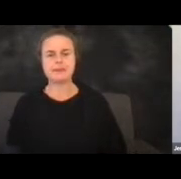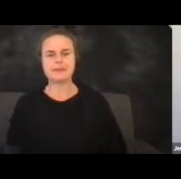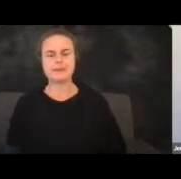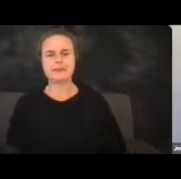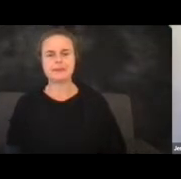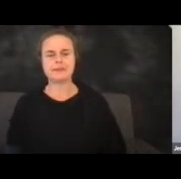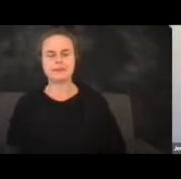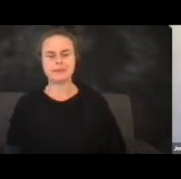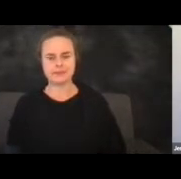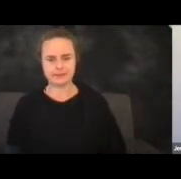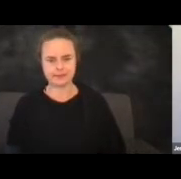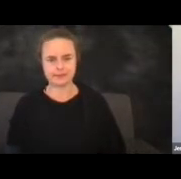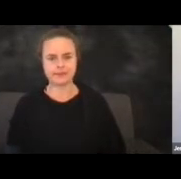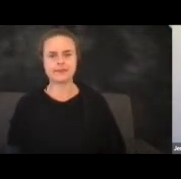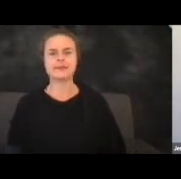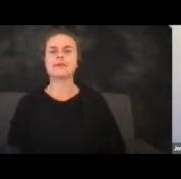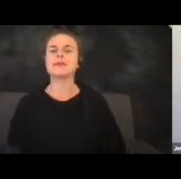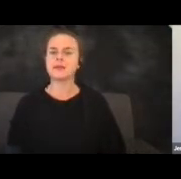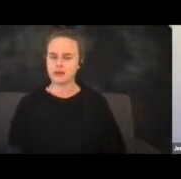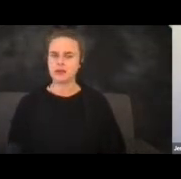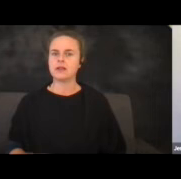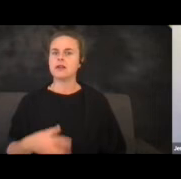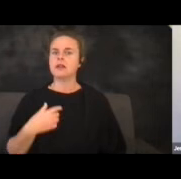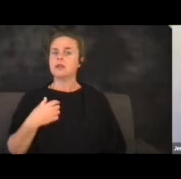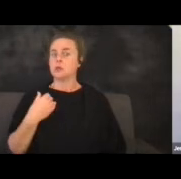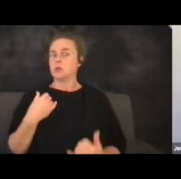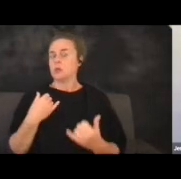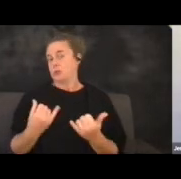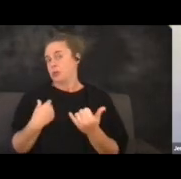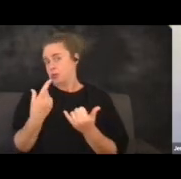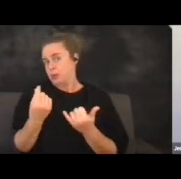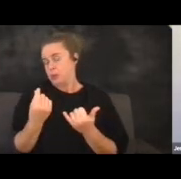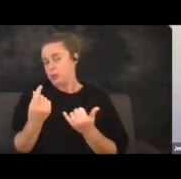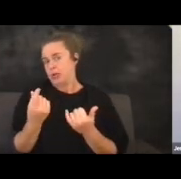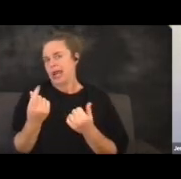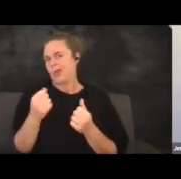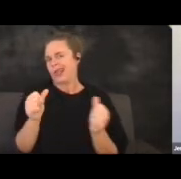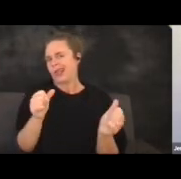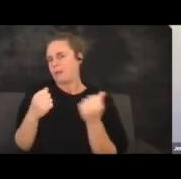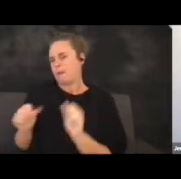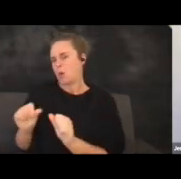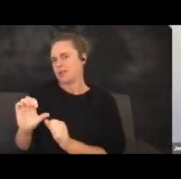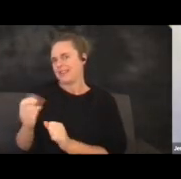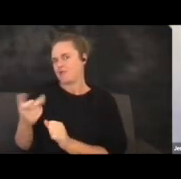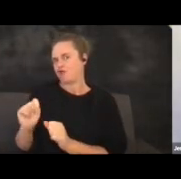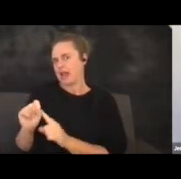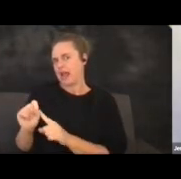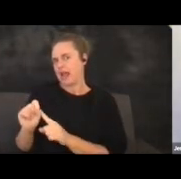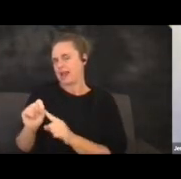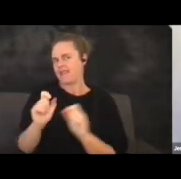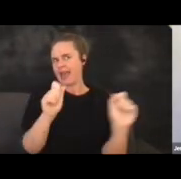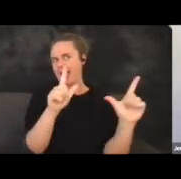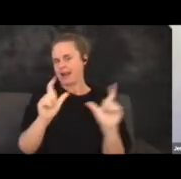Well, here's what I can do. I'm going to put a PDF in the chat because you might find it kind of hard to see